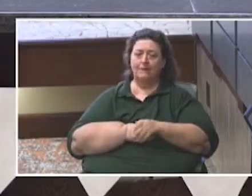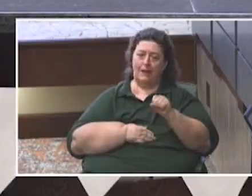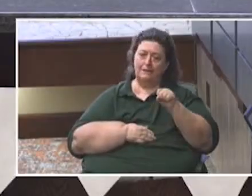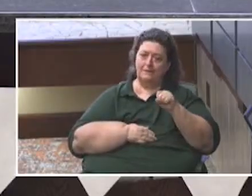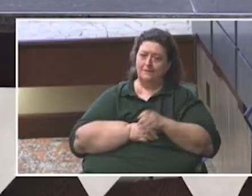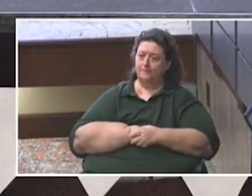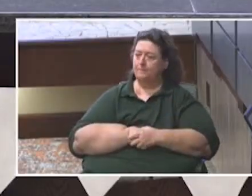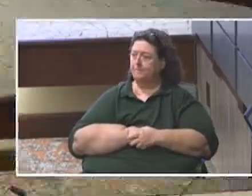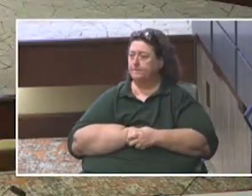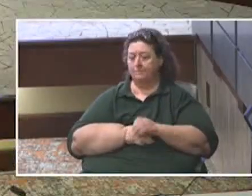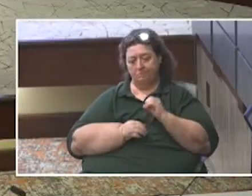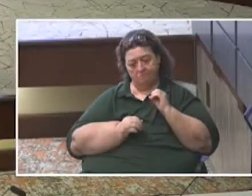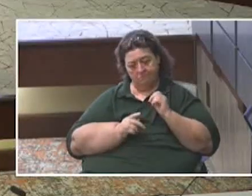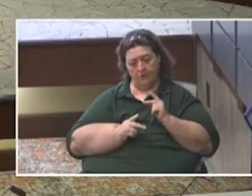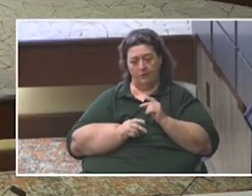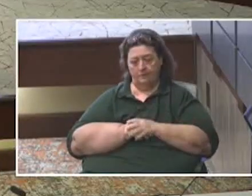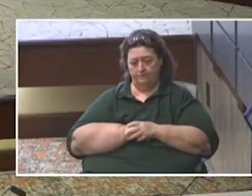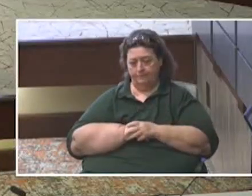all right.